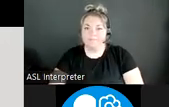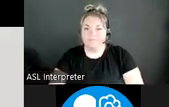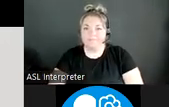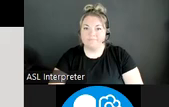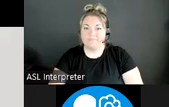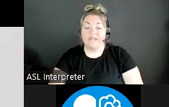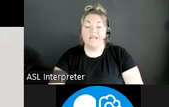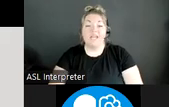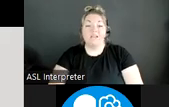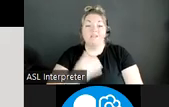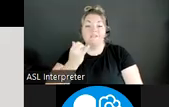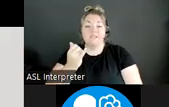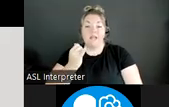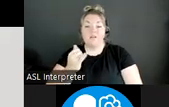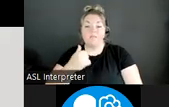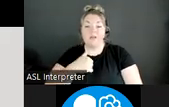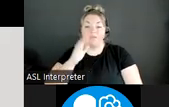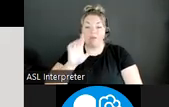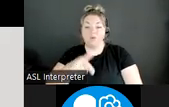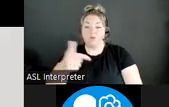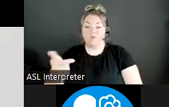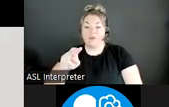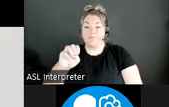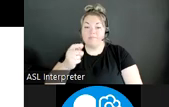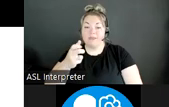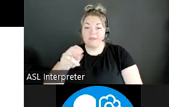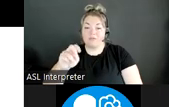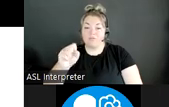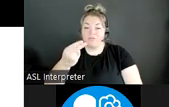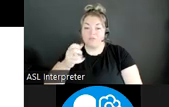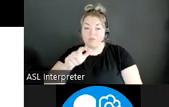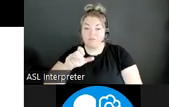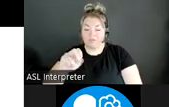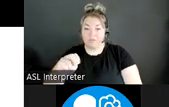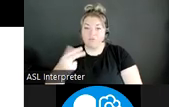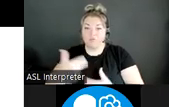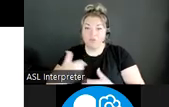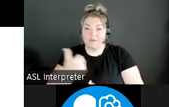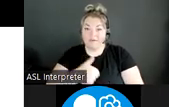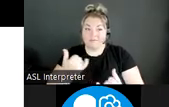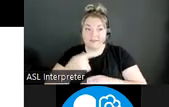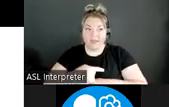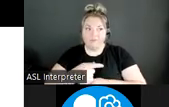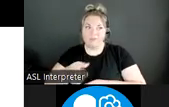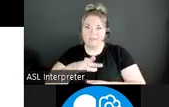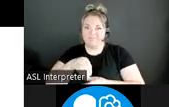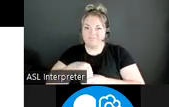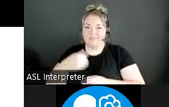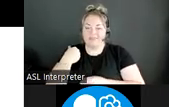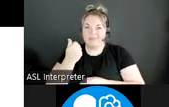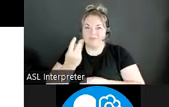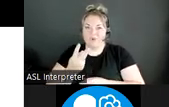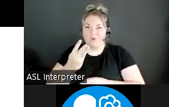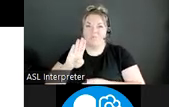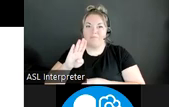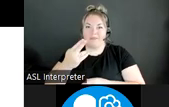Okay, so now I'm going to turn it over to Megan Shelton, who's joined us today and has been in the last couple of BHAAC sessions. Megan,